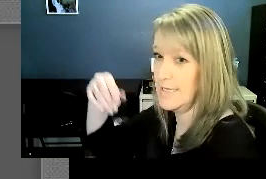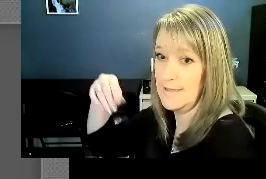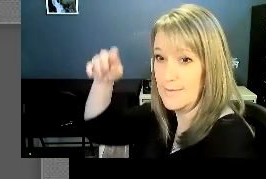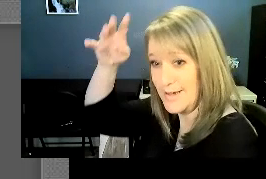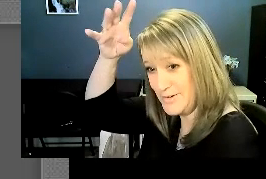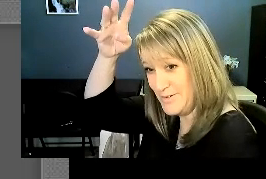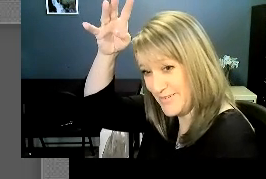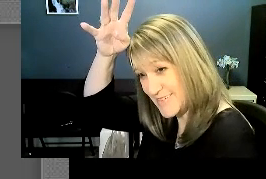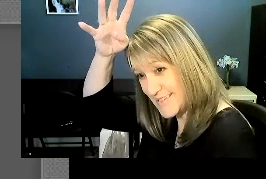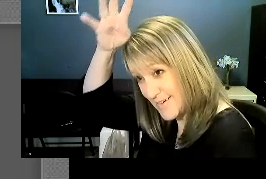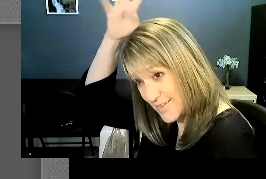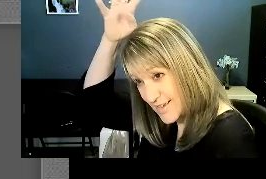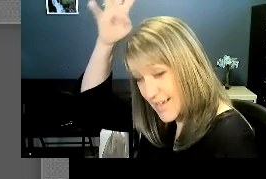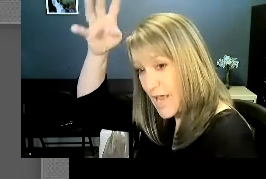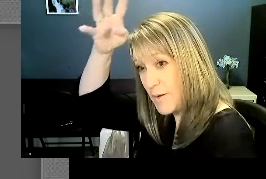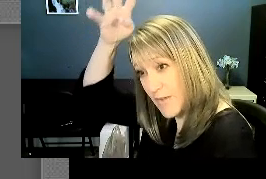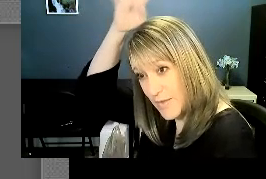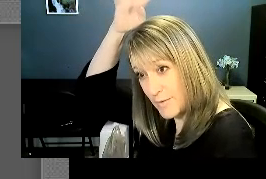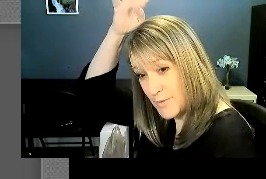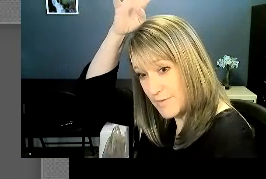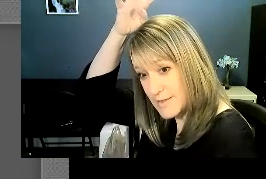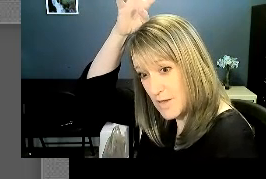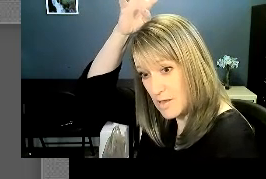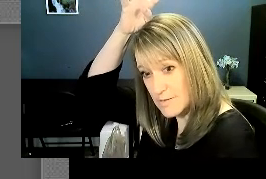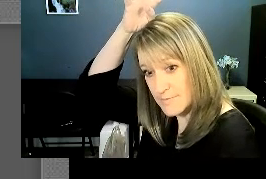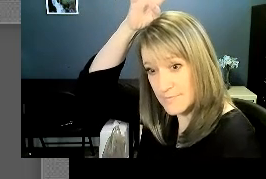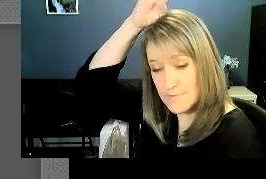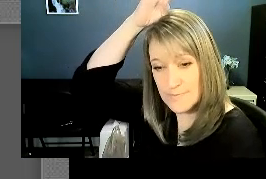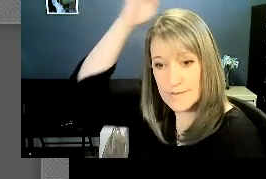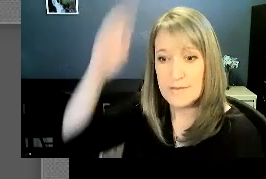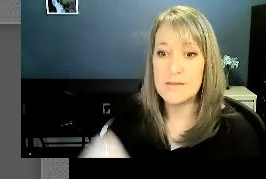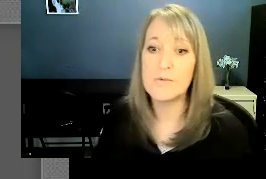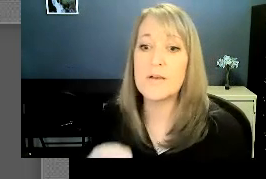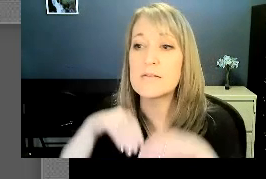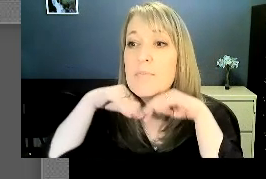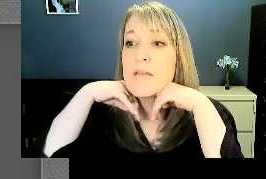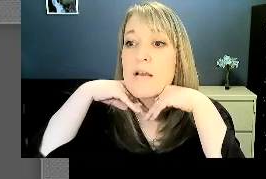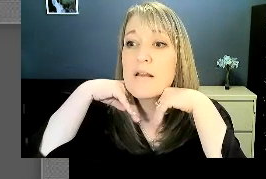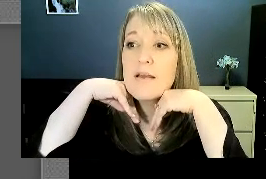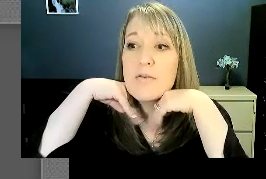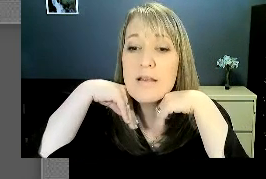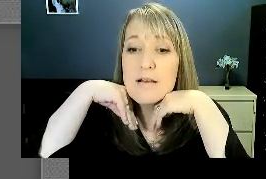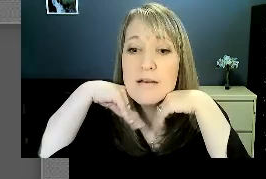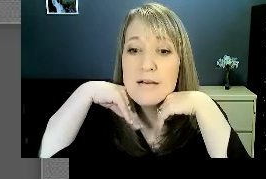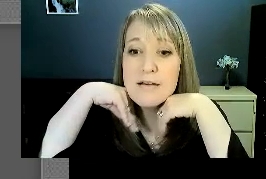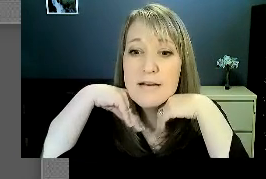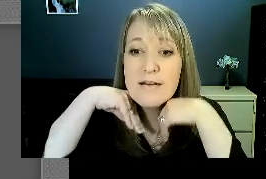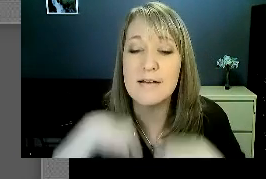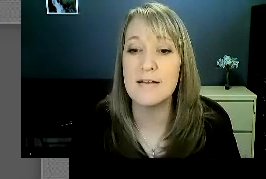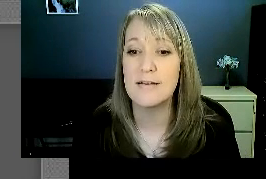Rooster head. I don't know, what's that called? Anyway, we've got the, whatever that's called. We've got something kind of down